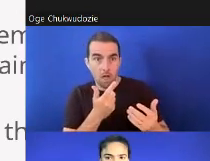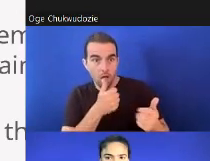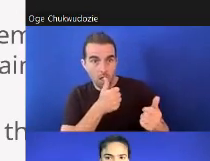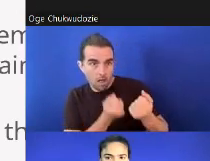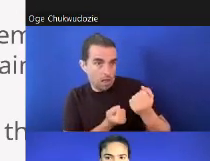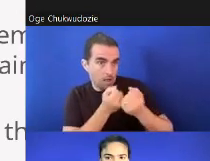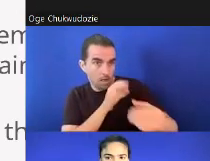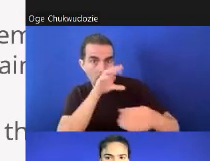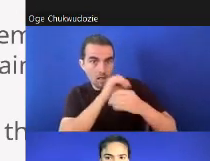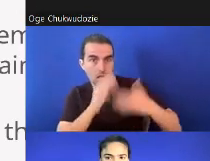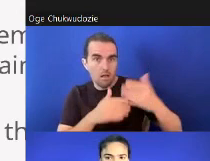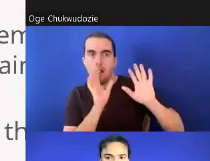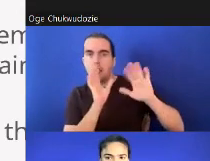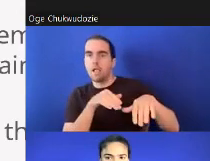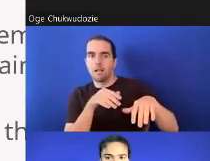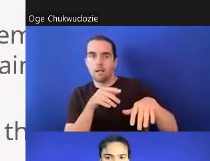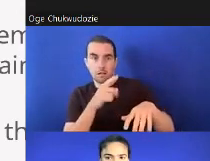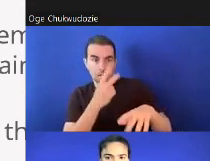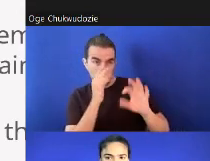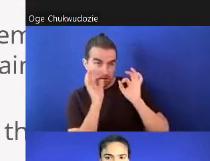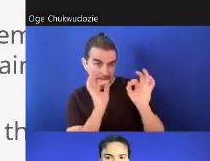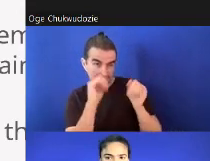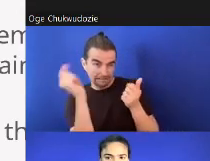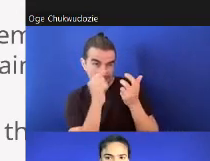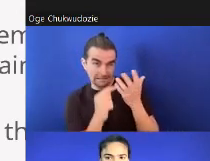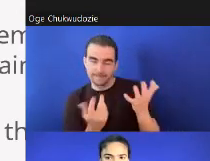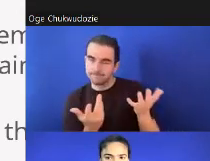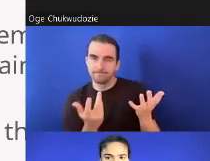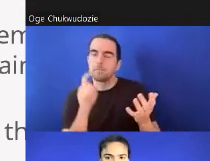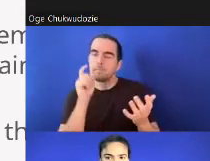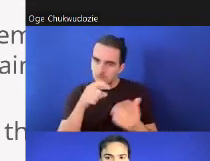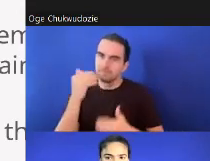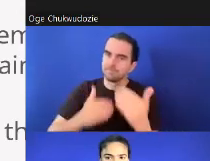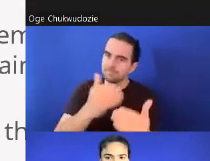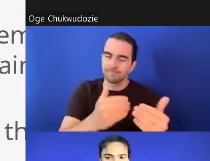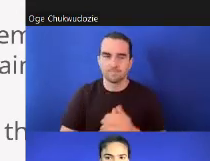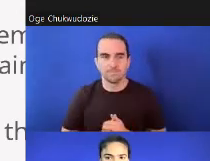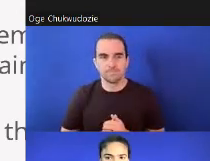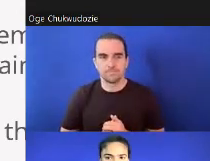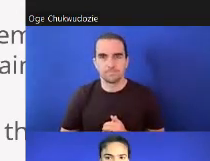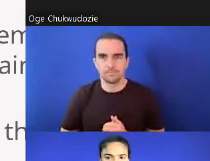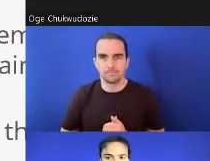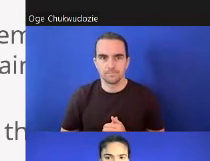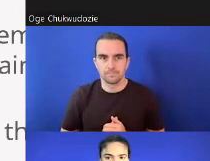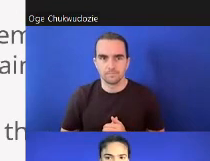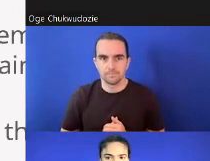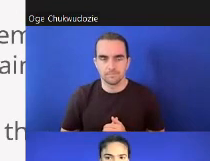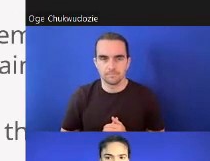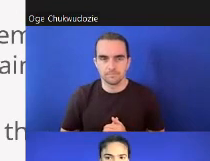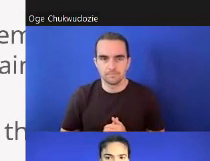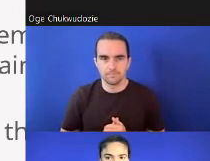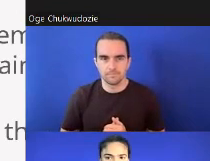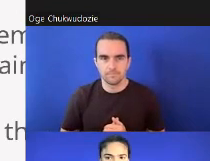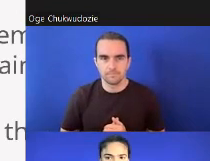are. Okay. Also, we have safety issues. Again, her